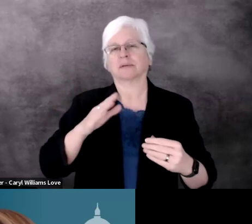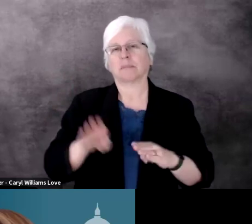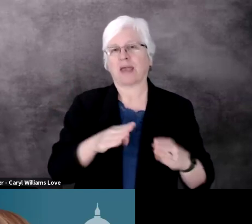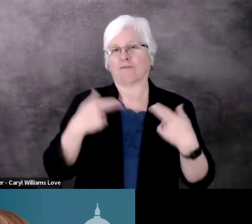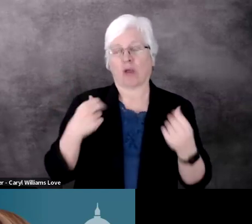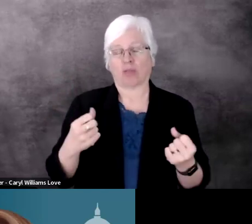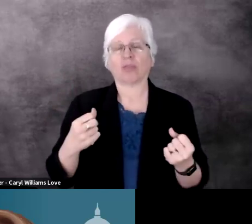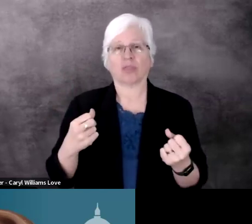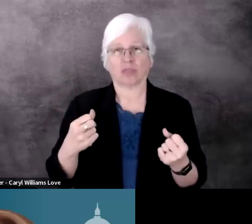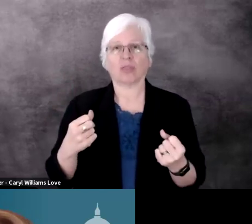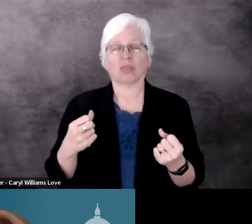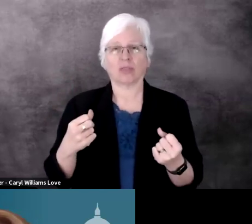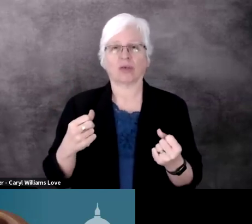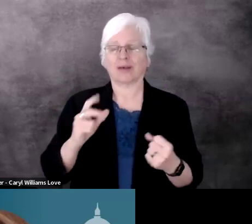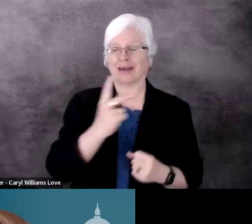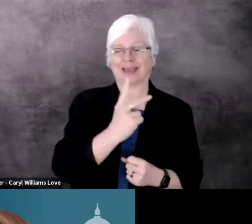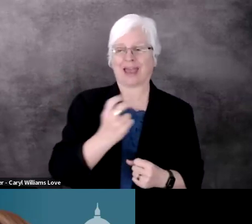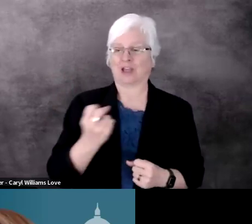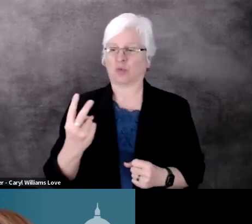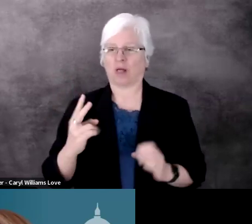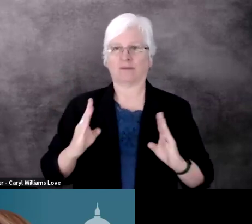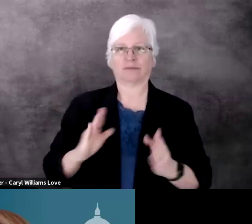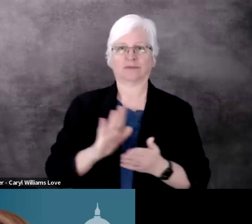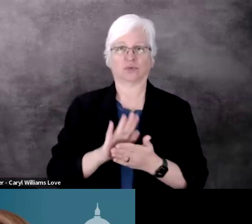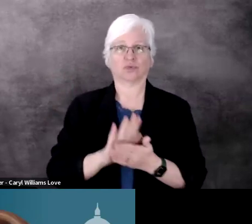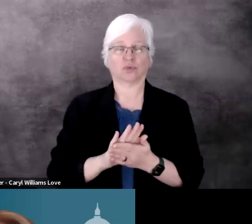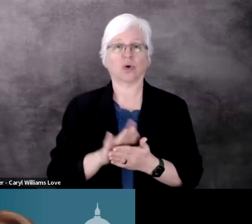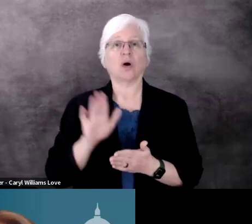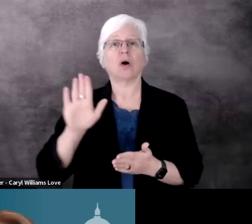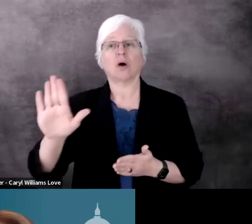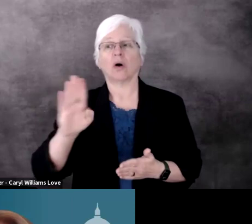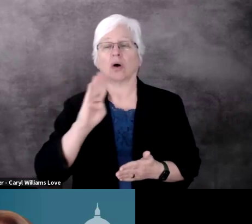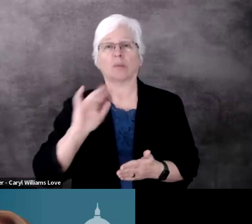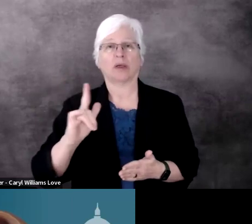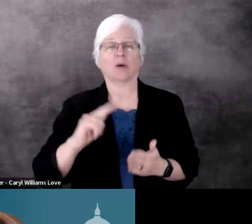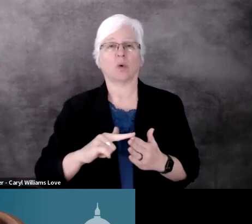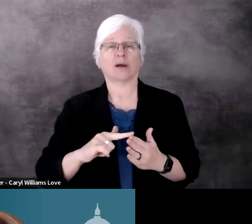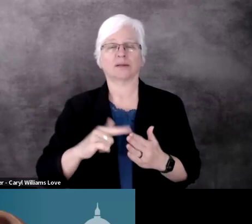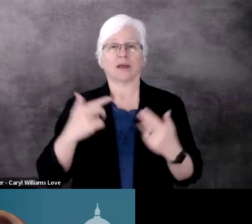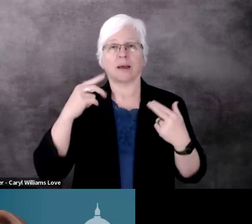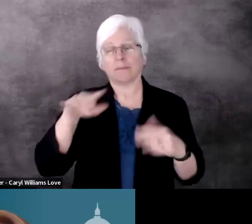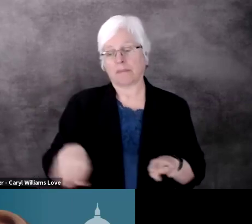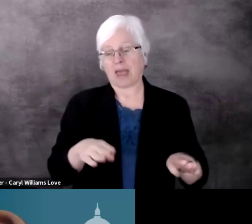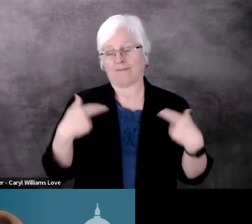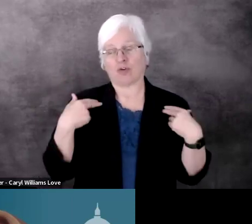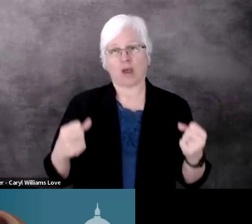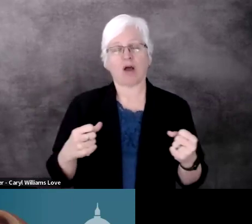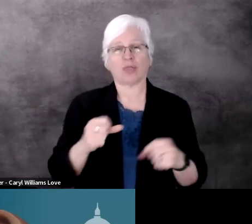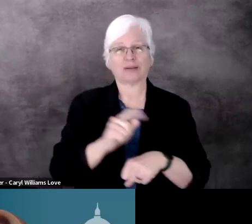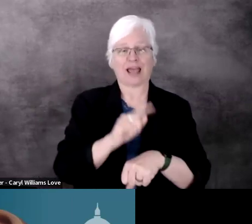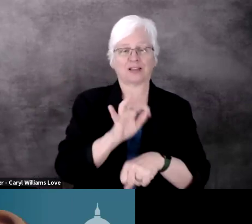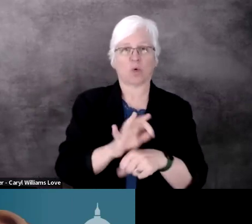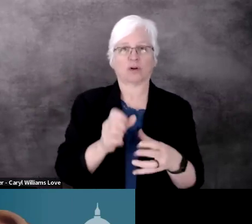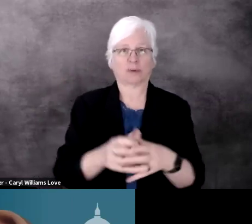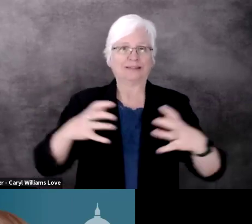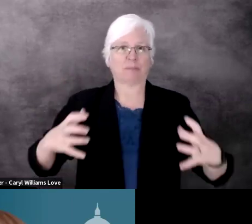the K-12 system. And she did a bill to expand the behavioral health kind of task force, which does a lot of